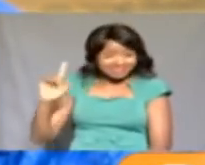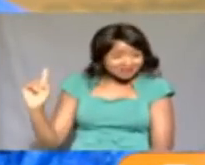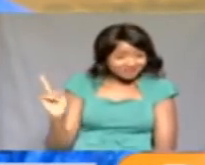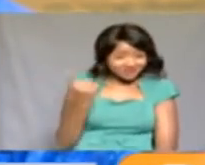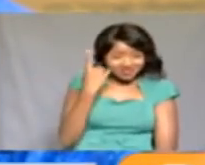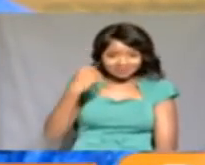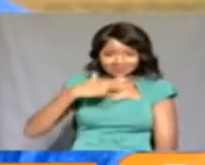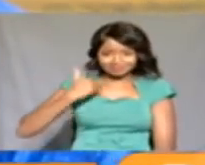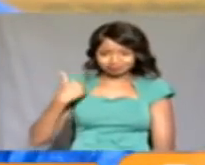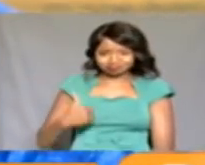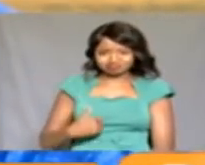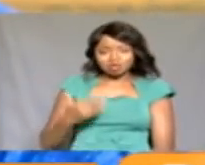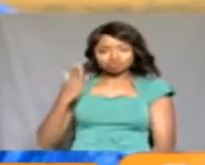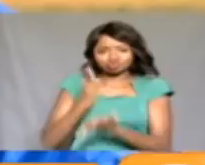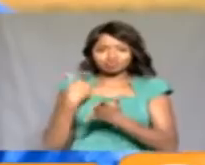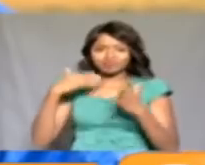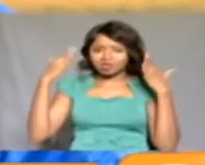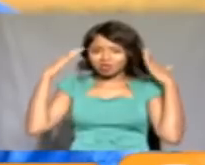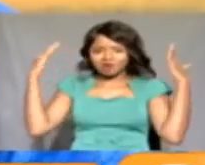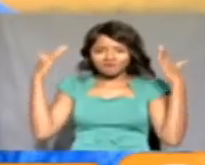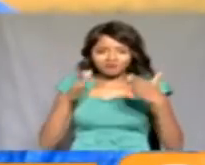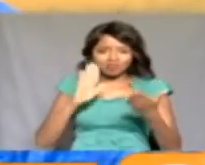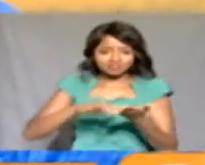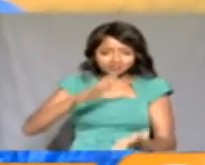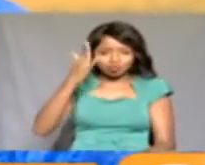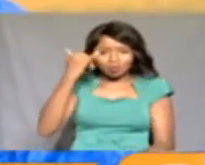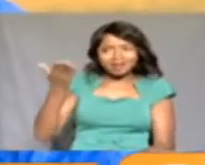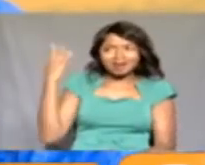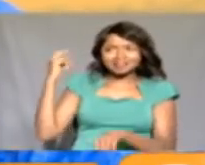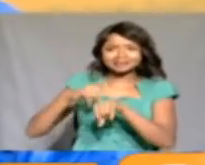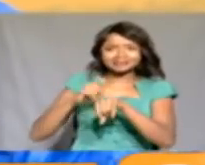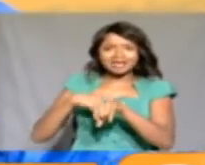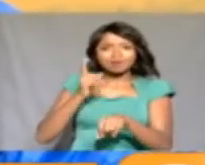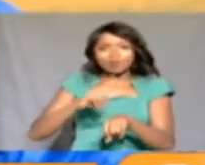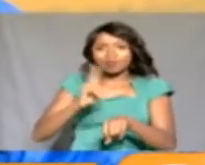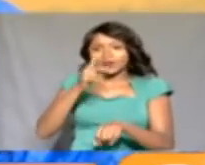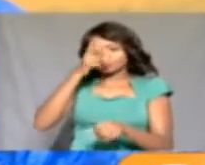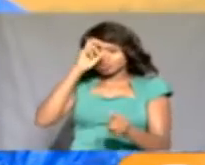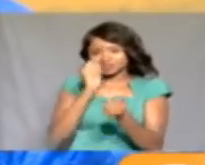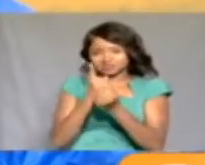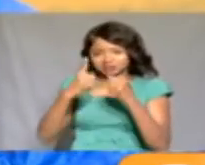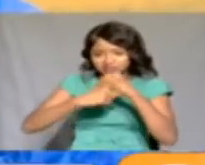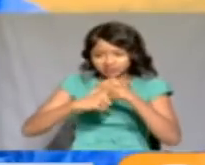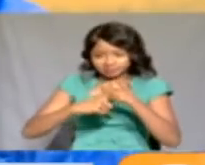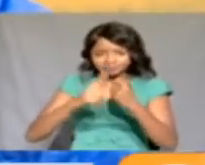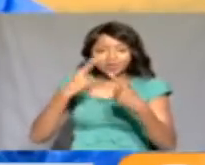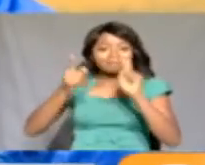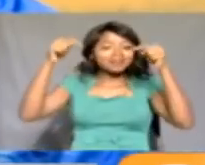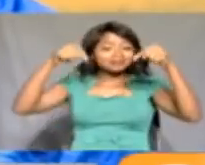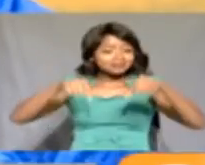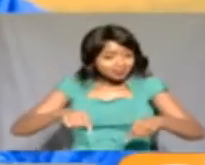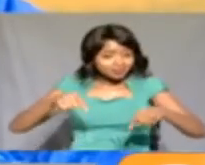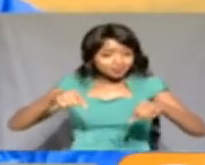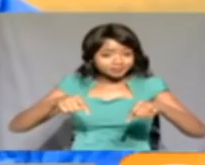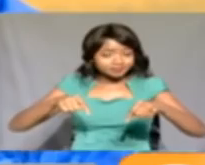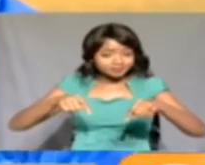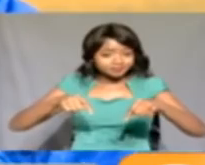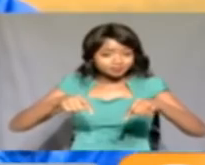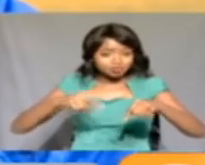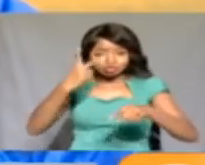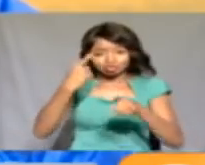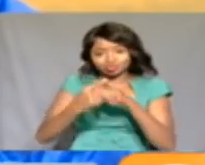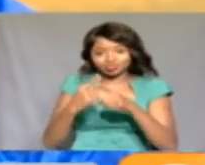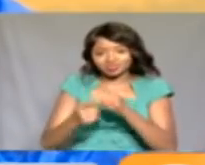think I'm really focusing so much, because the last time I competed was in 2016, and it's now like